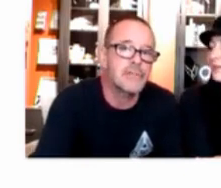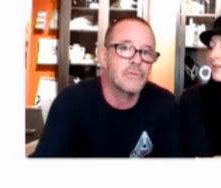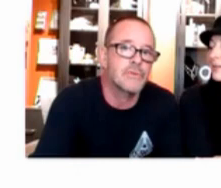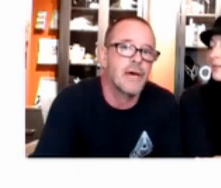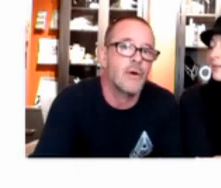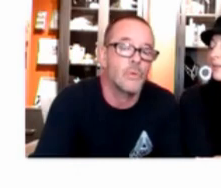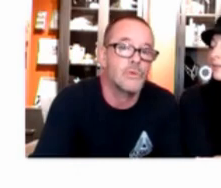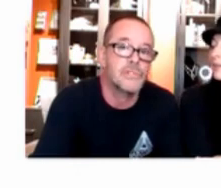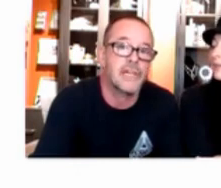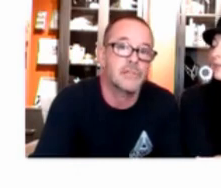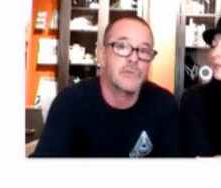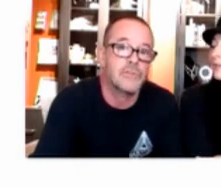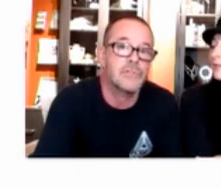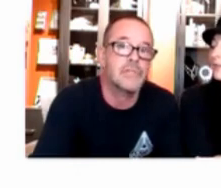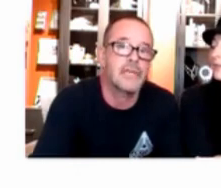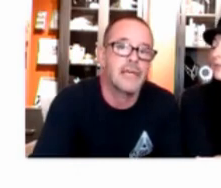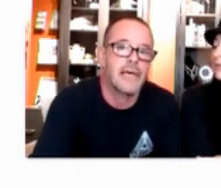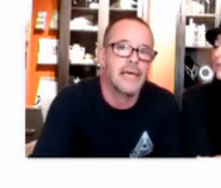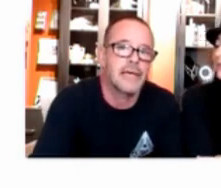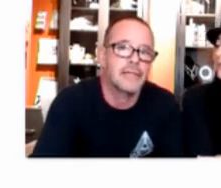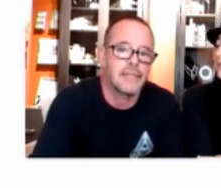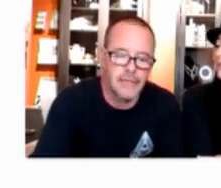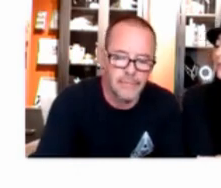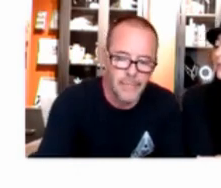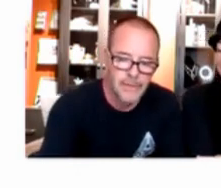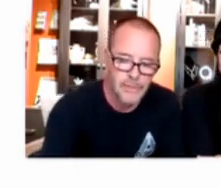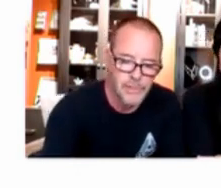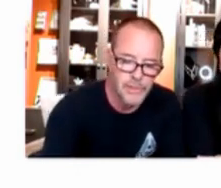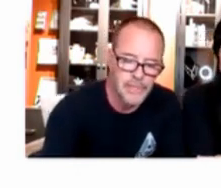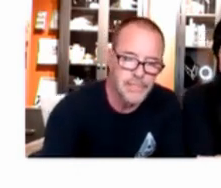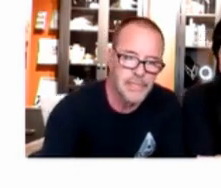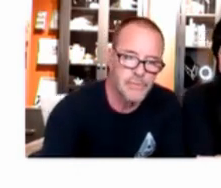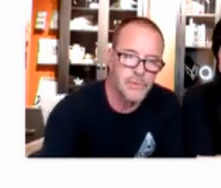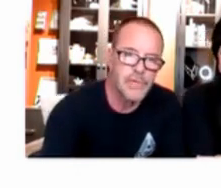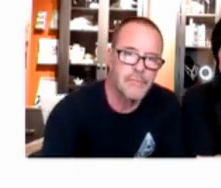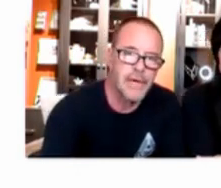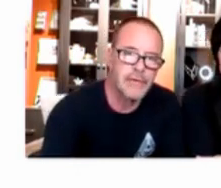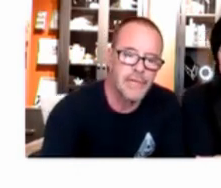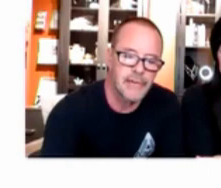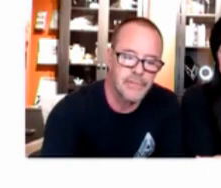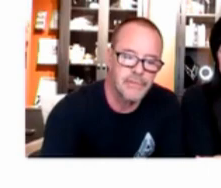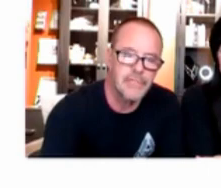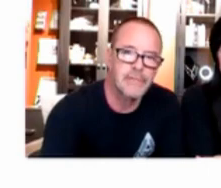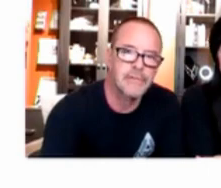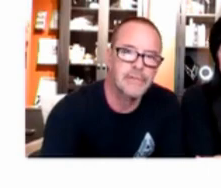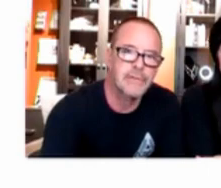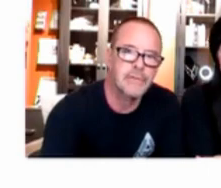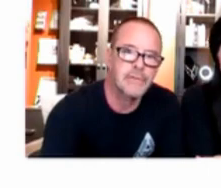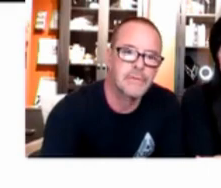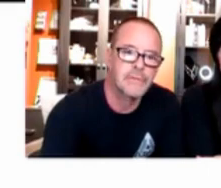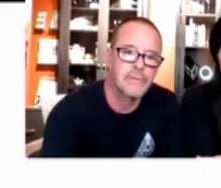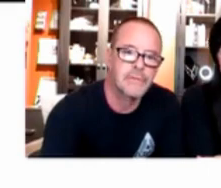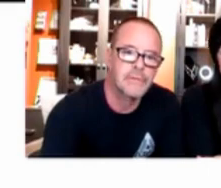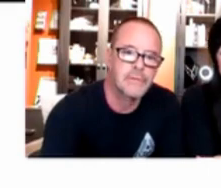called How Wolves Changed Rivers. And so enjoy this, and then we'll come back right after the video.